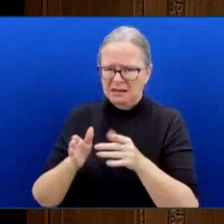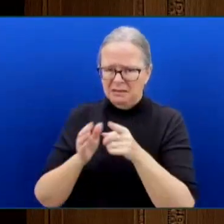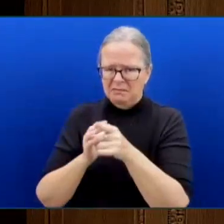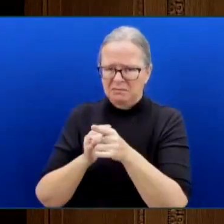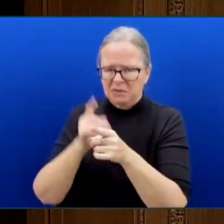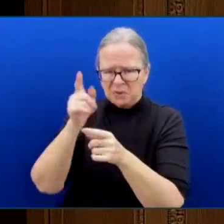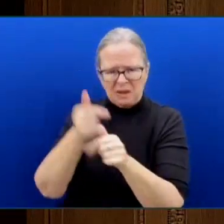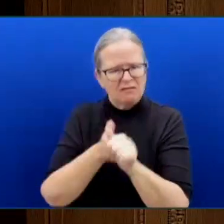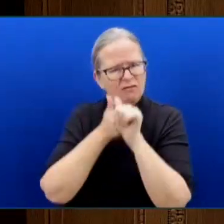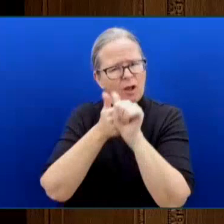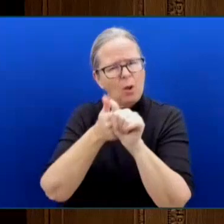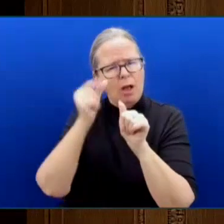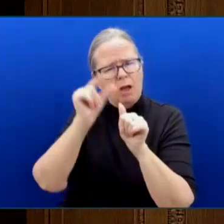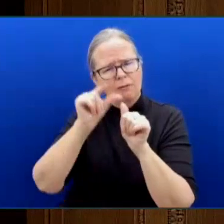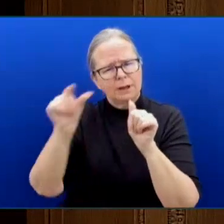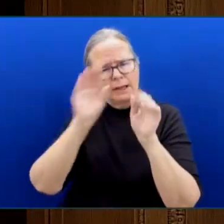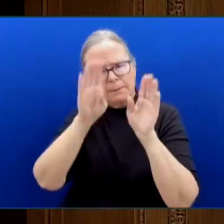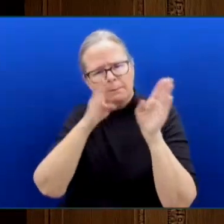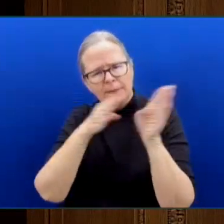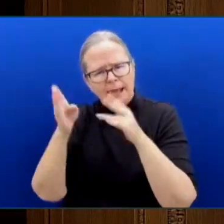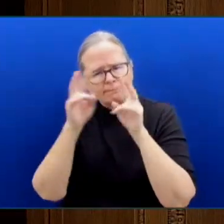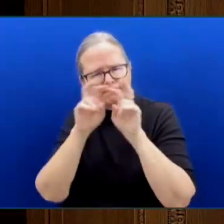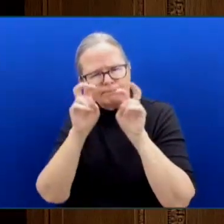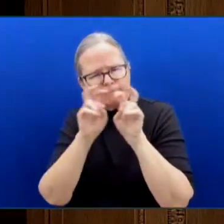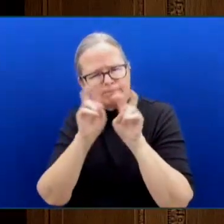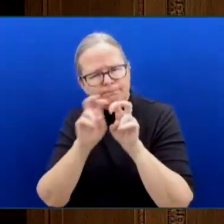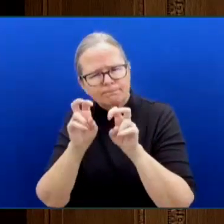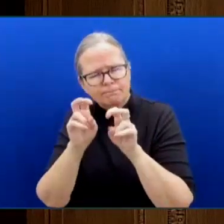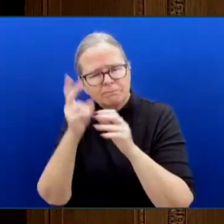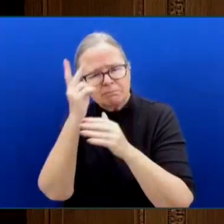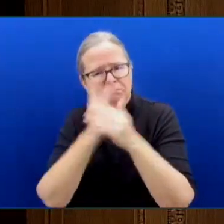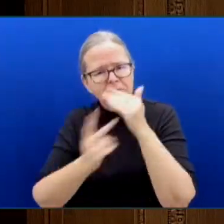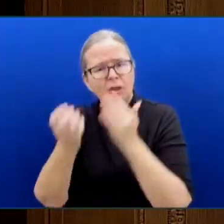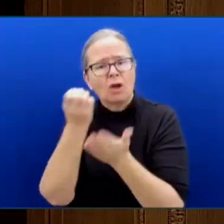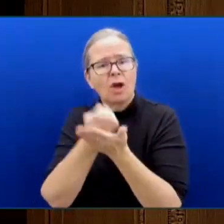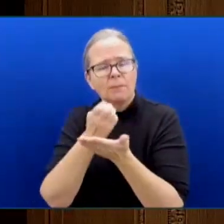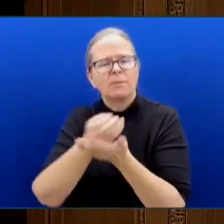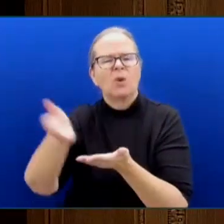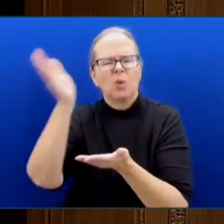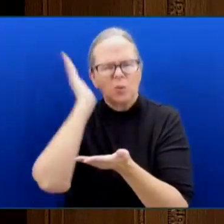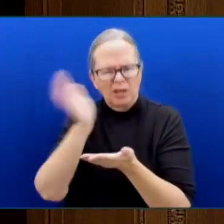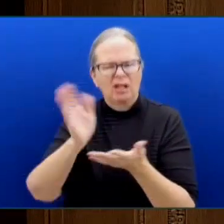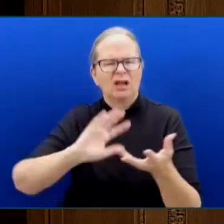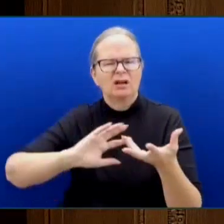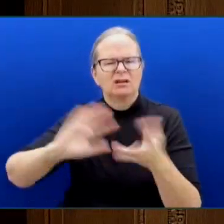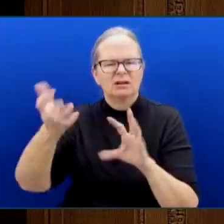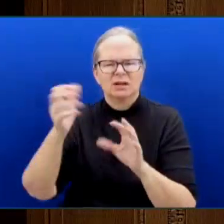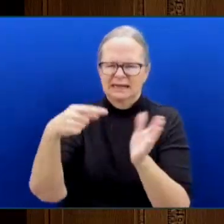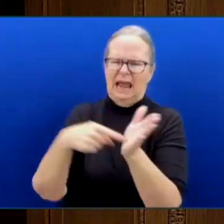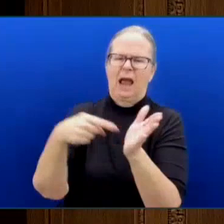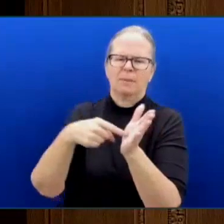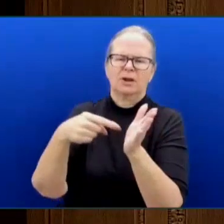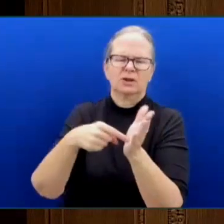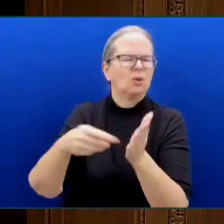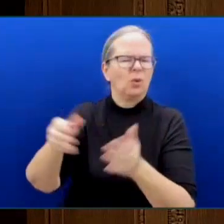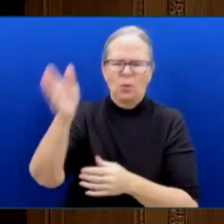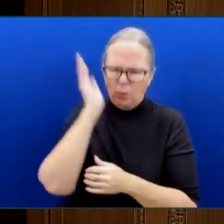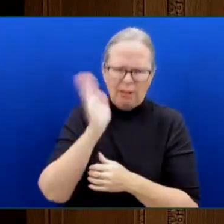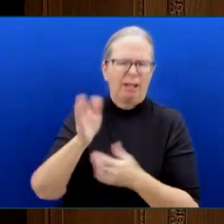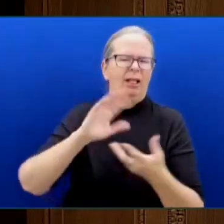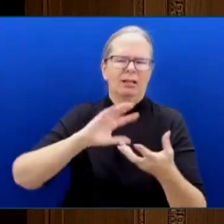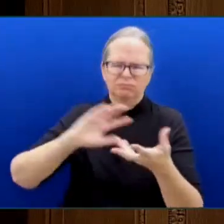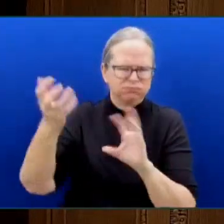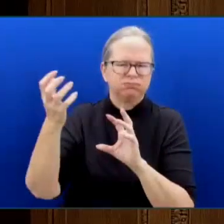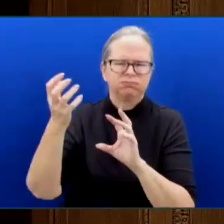predicting economic disaster that will follow from this plan. Ken Peacock